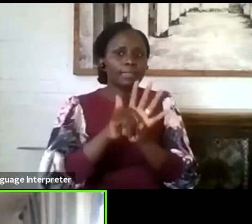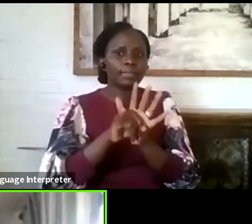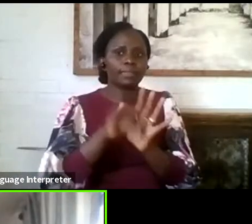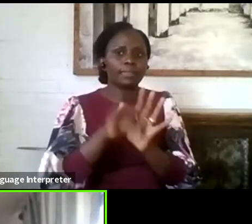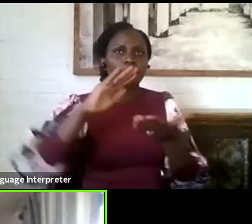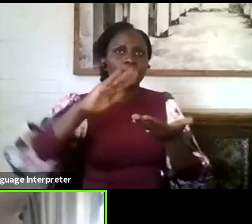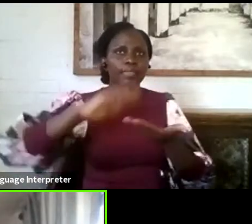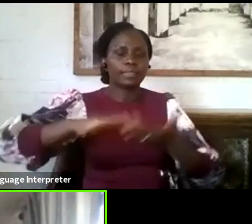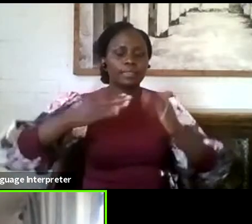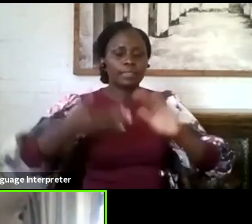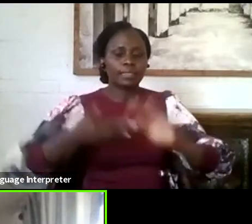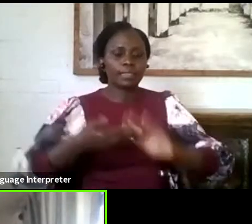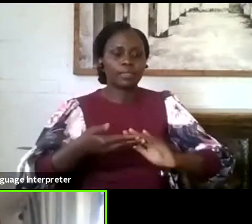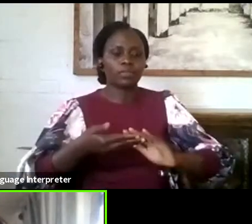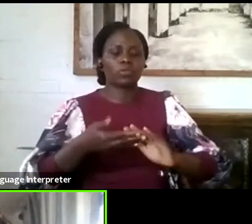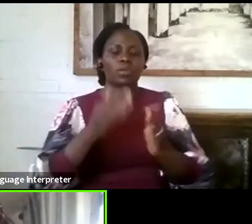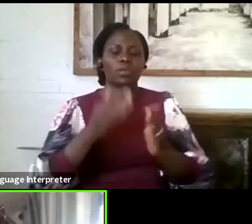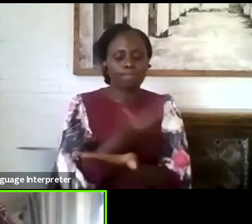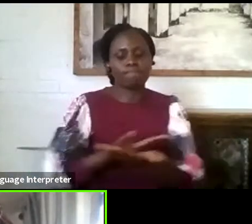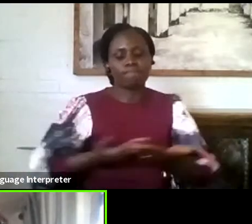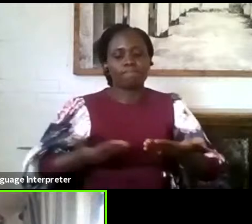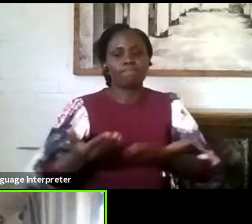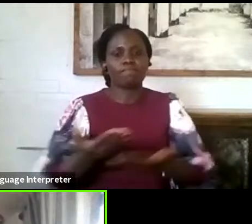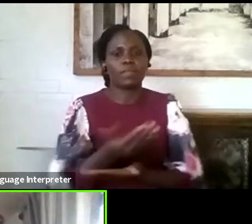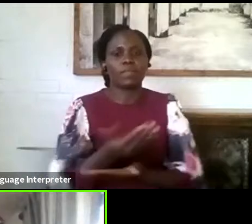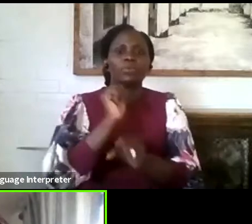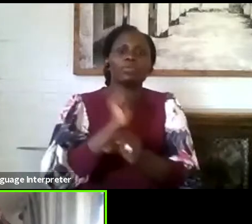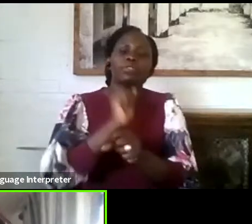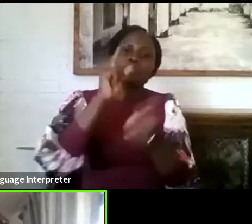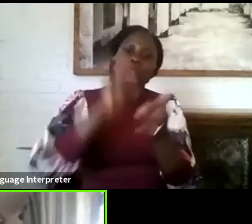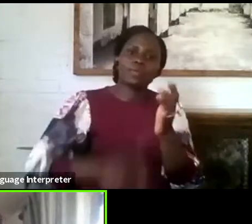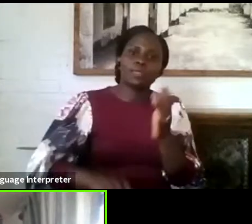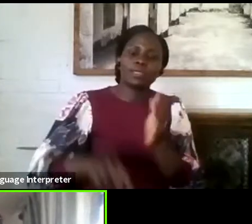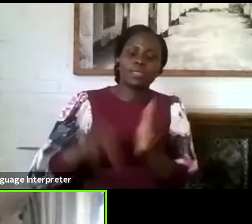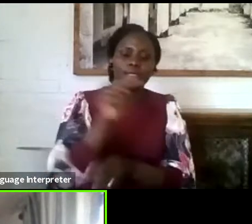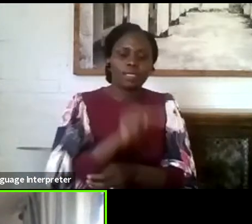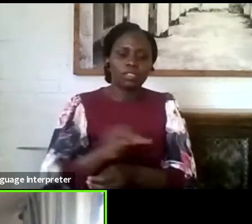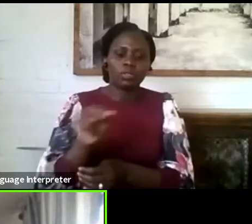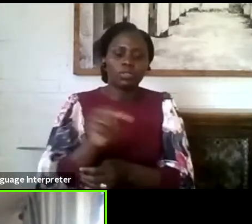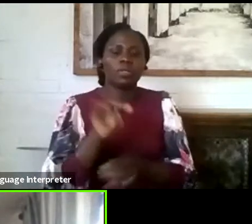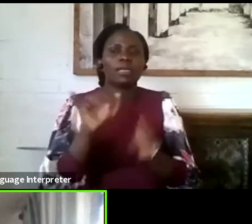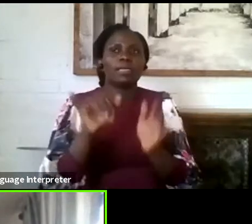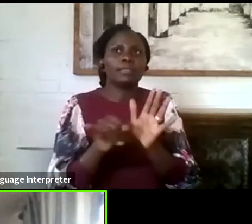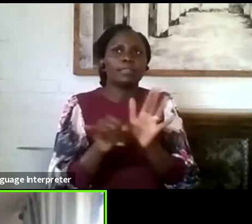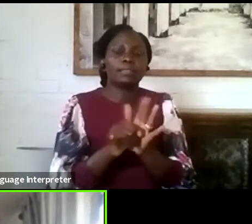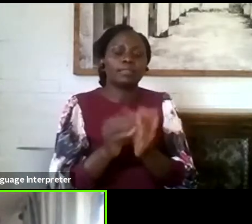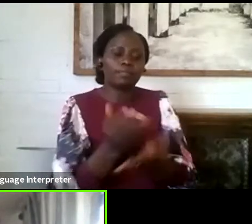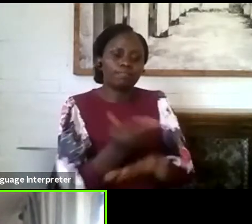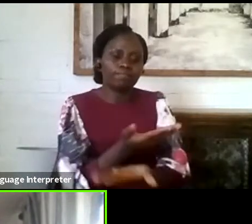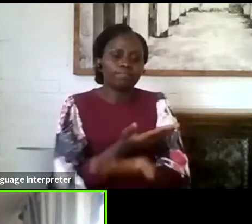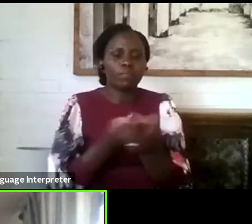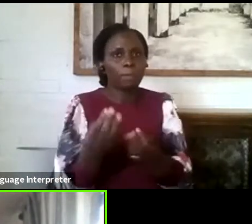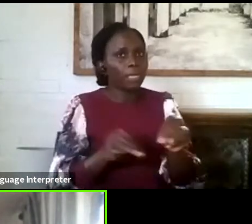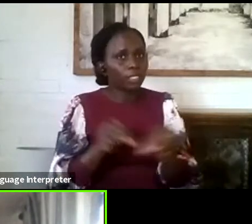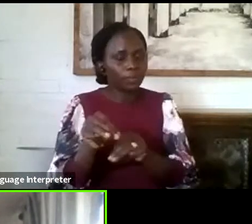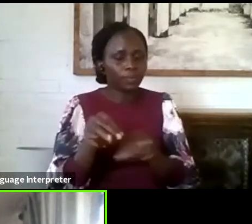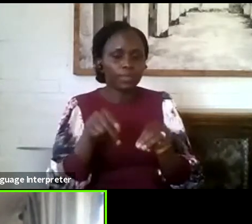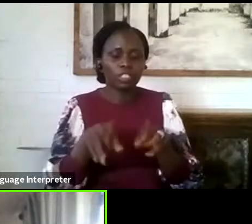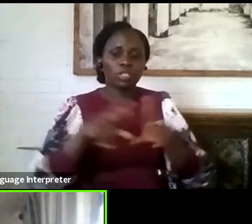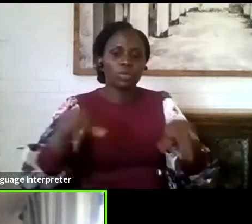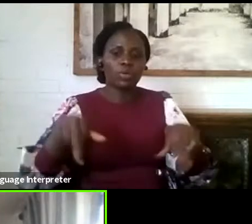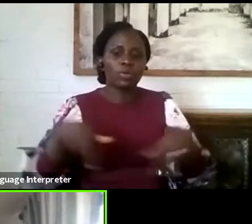what we did was to bring the National Identity Management Commission in the room with people from